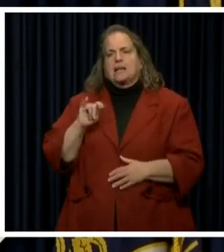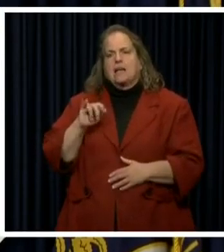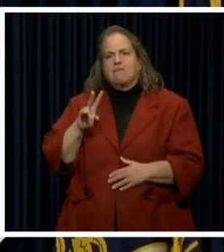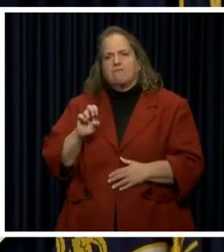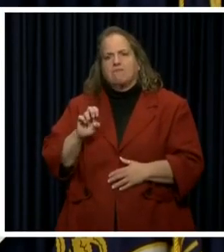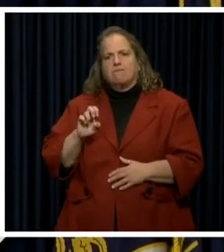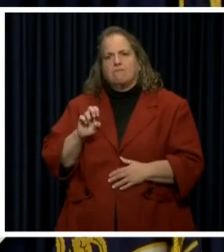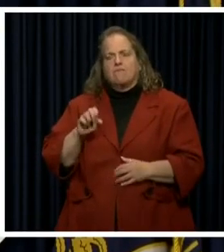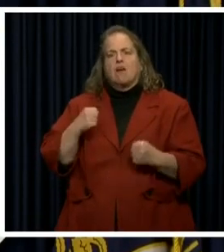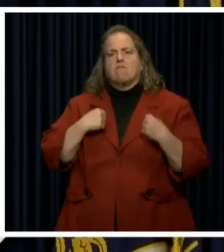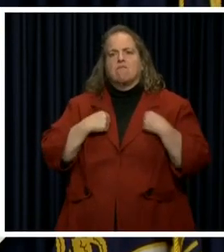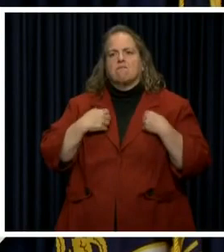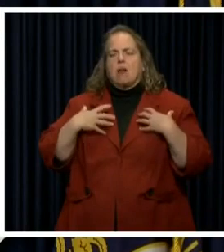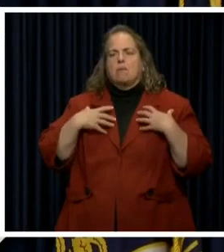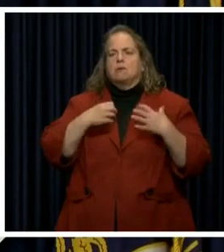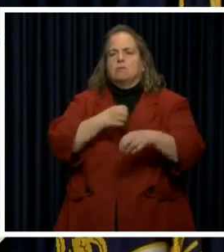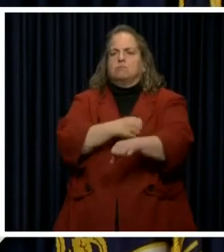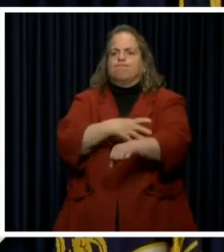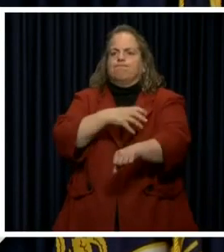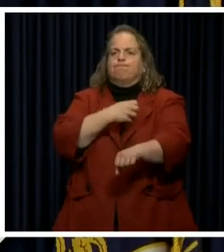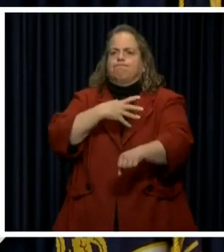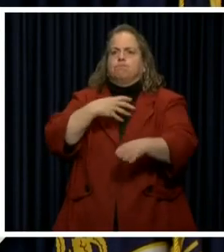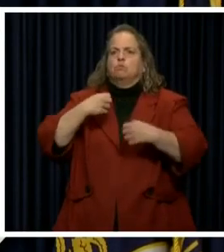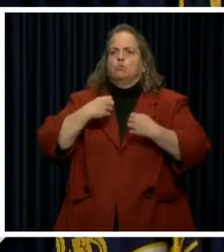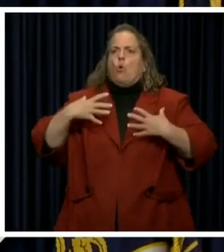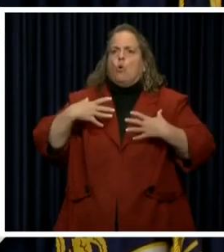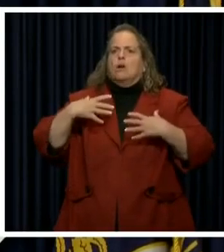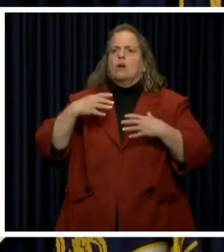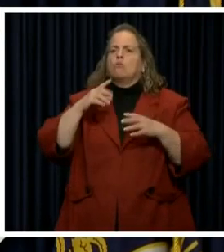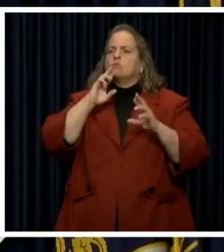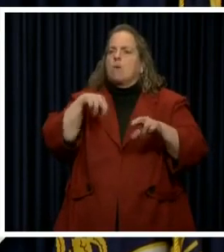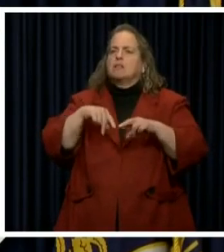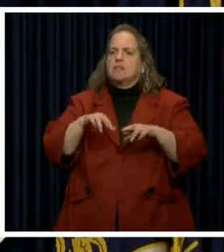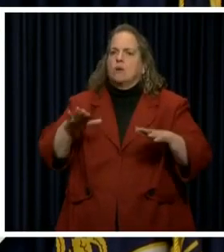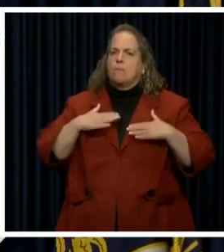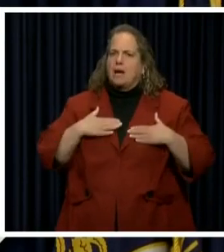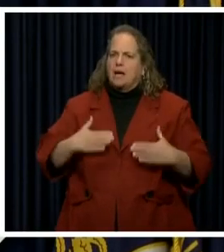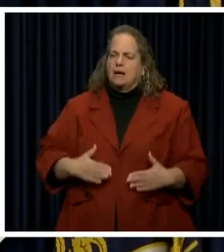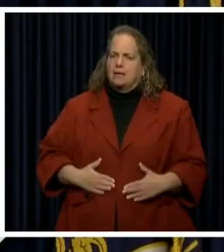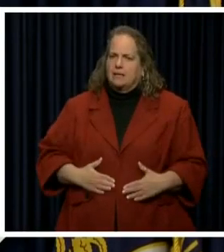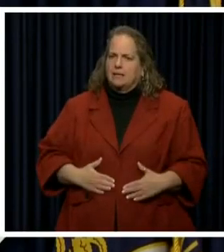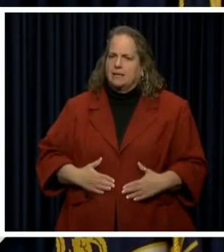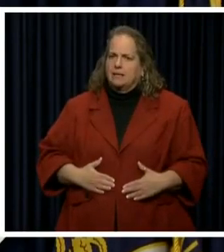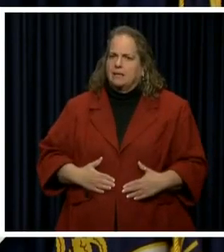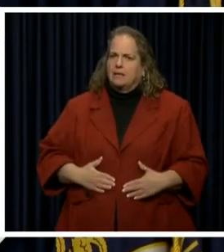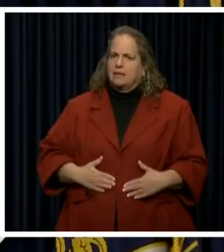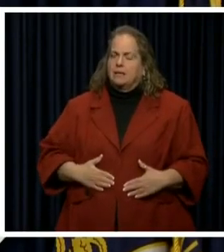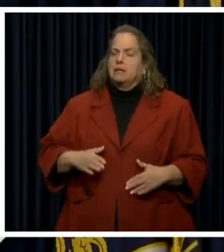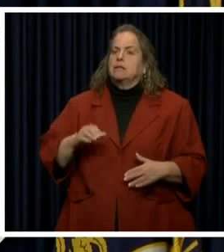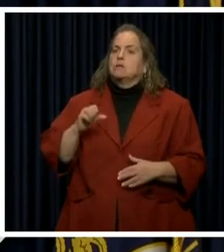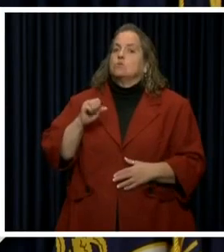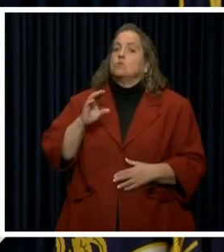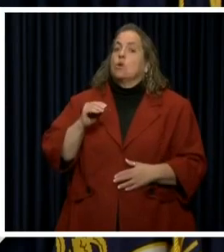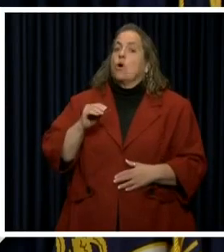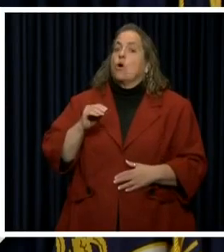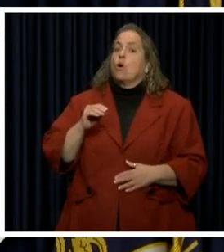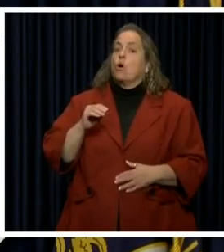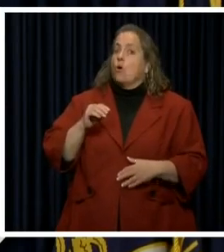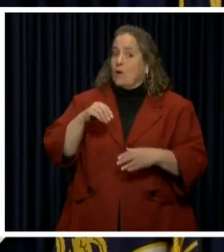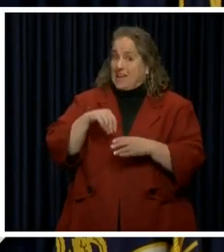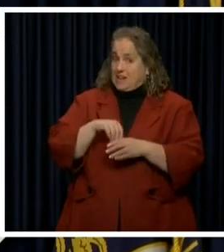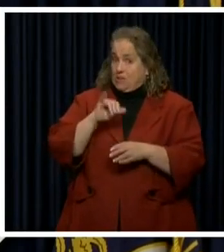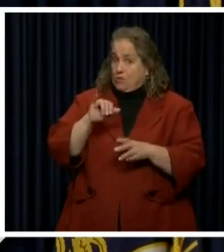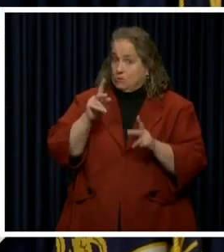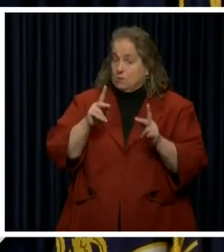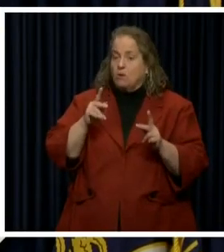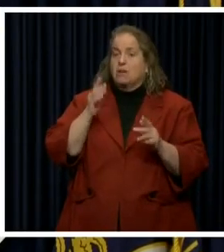extensive inflammatory response in their body. And so in these individuals, I think what we've seen is that some of